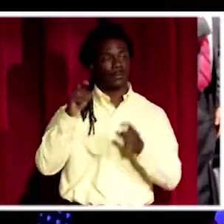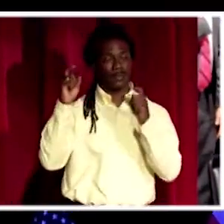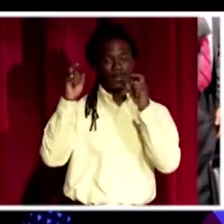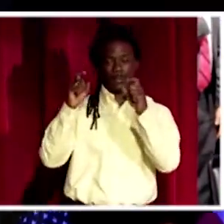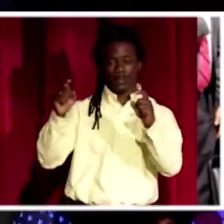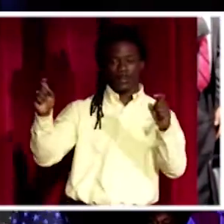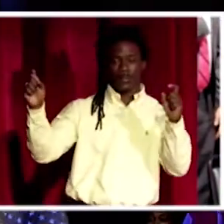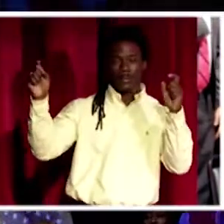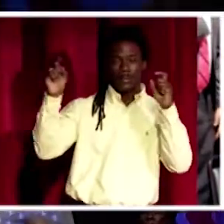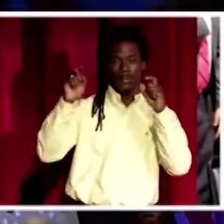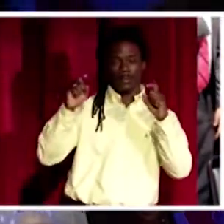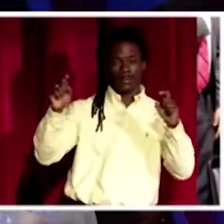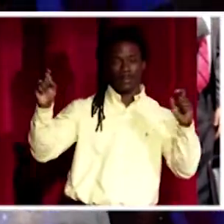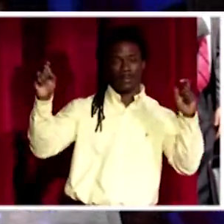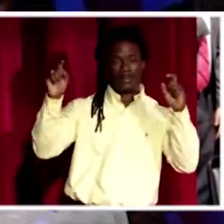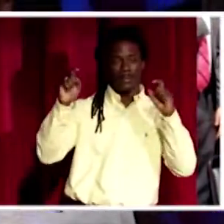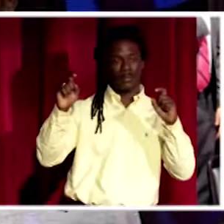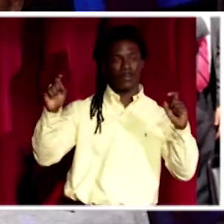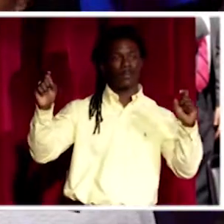we